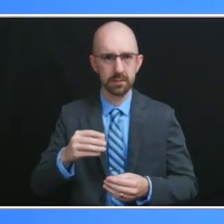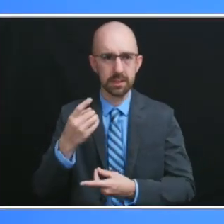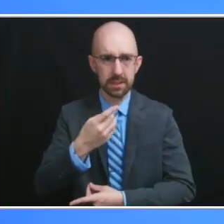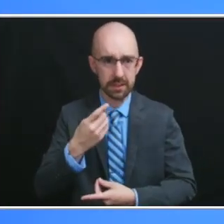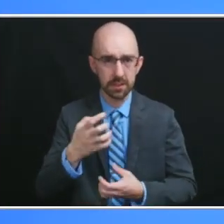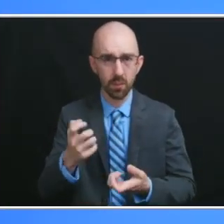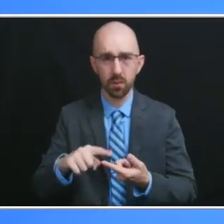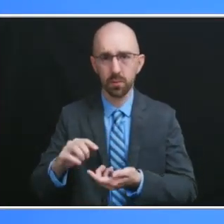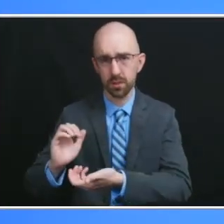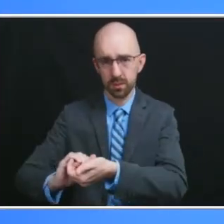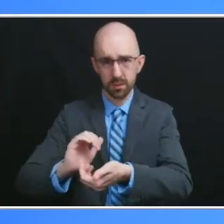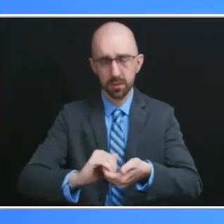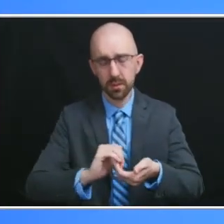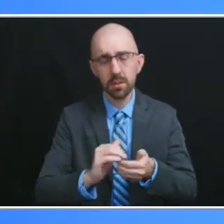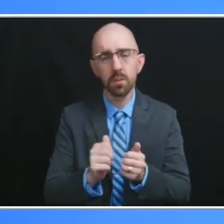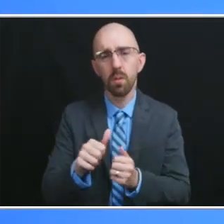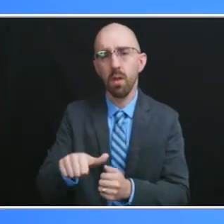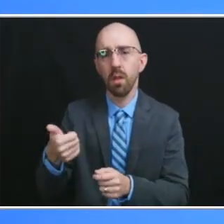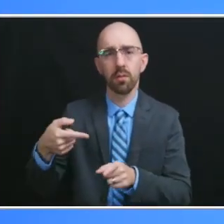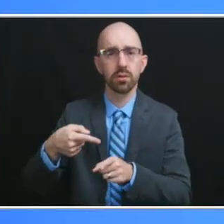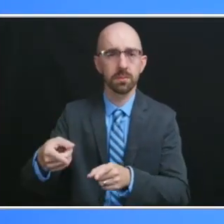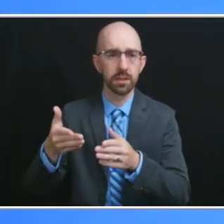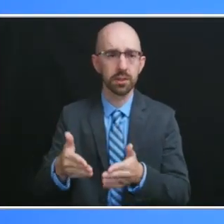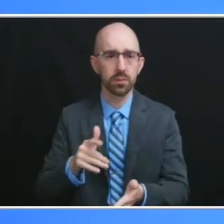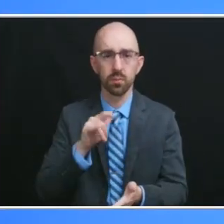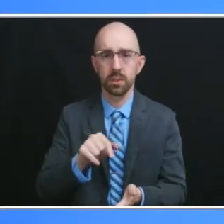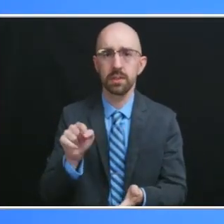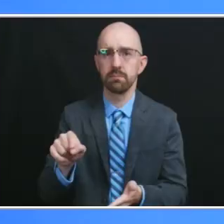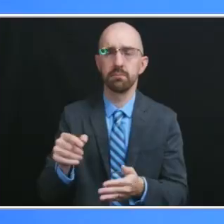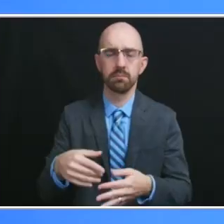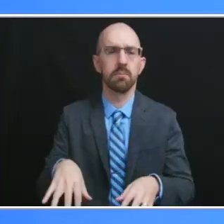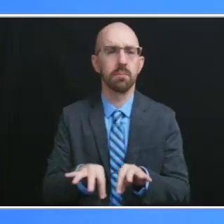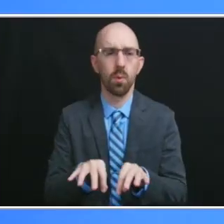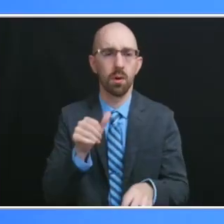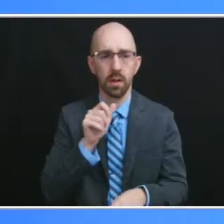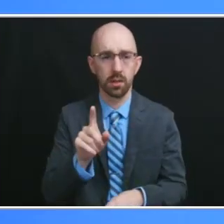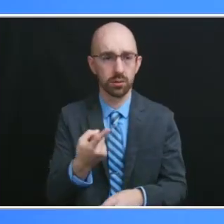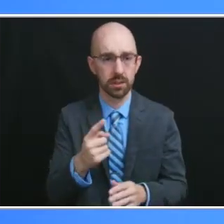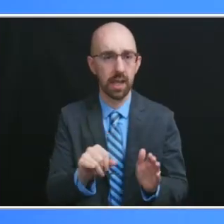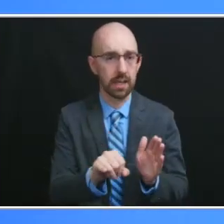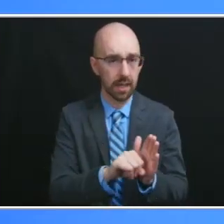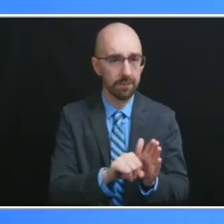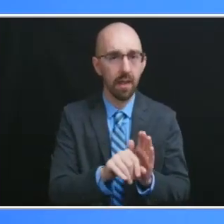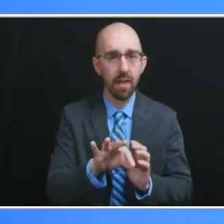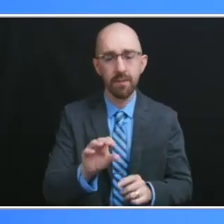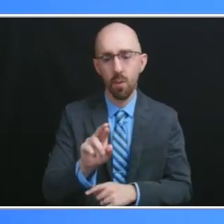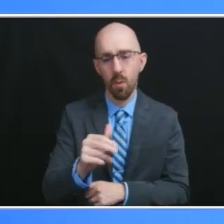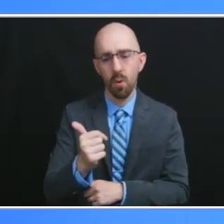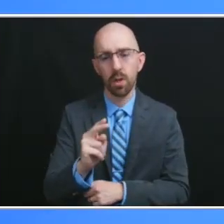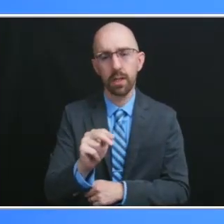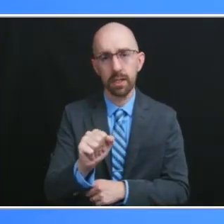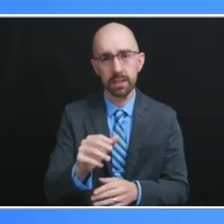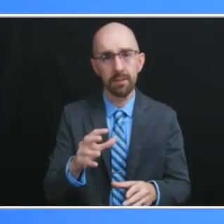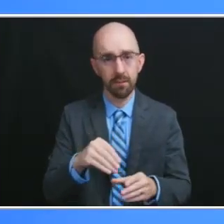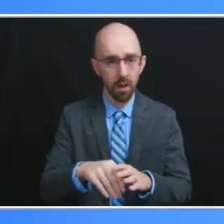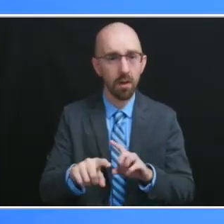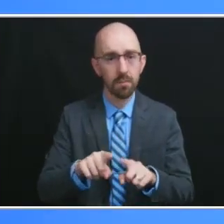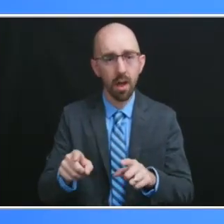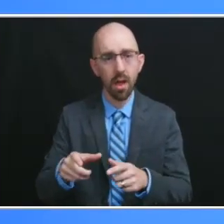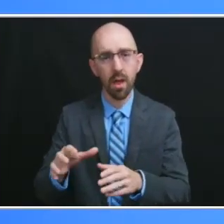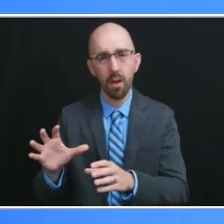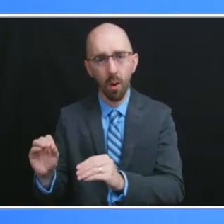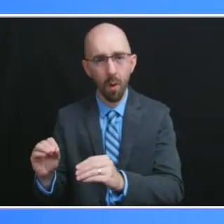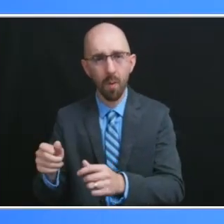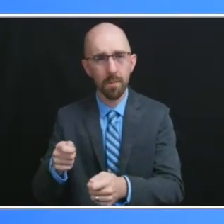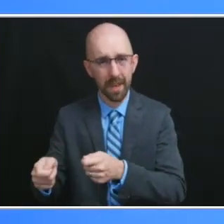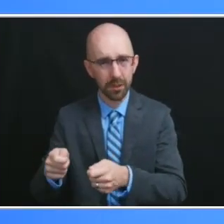with other specialists is really important in not just identifying if the organ's involved, but helping with co-management. And even if